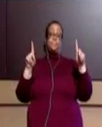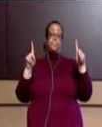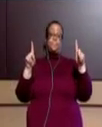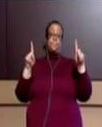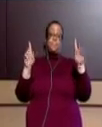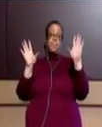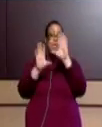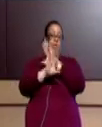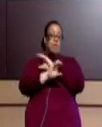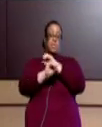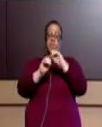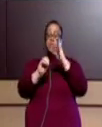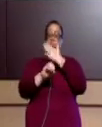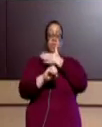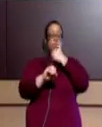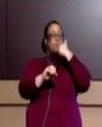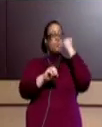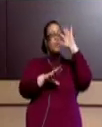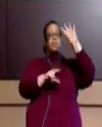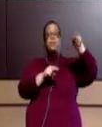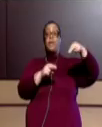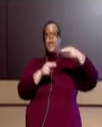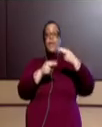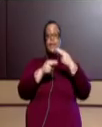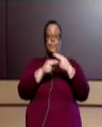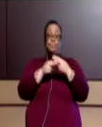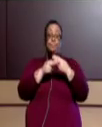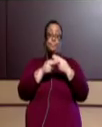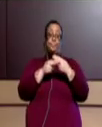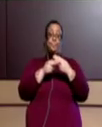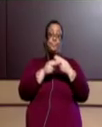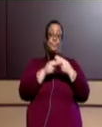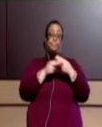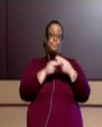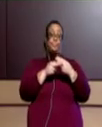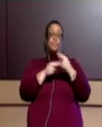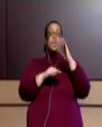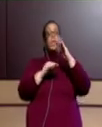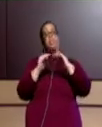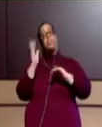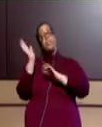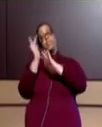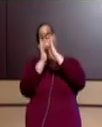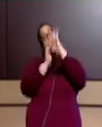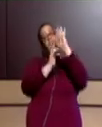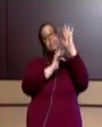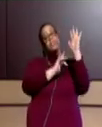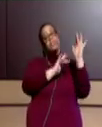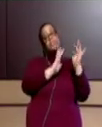There is no greater name, yeah, than